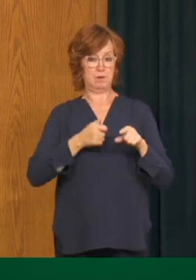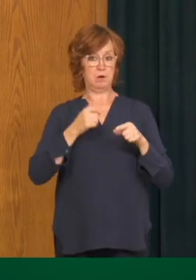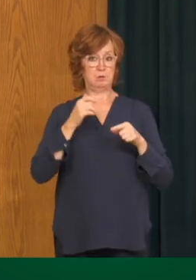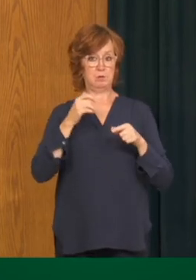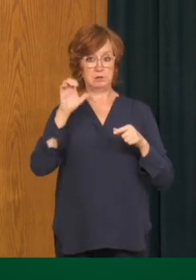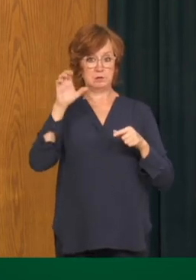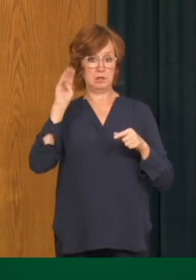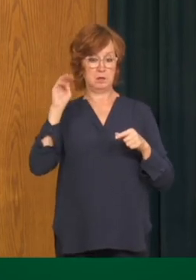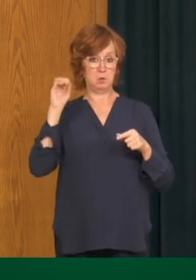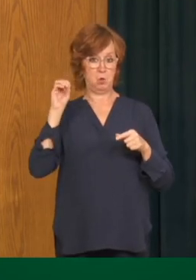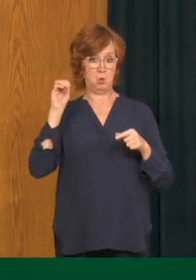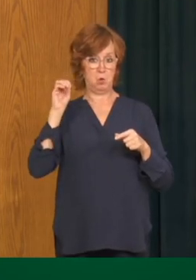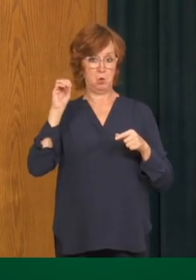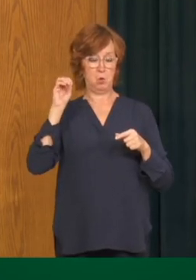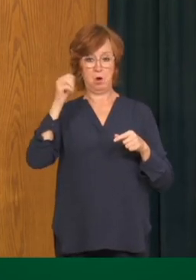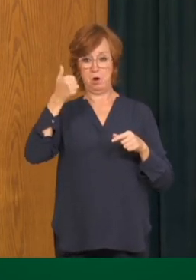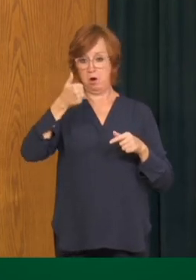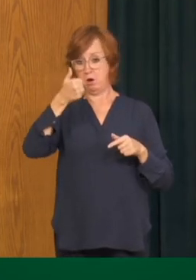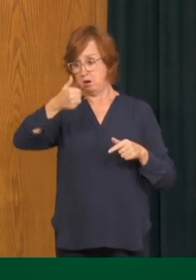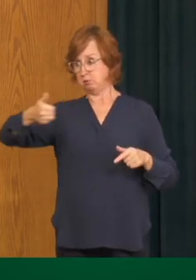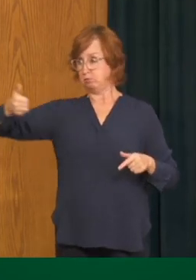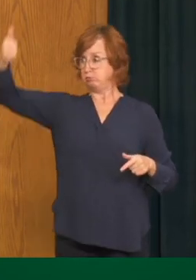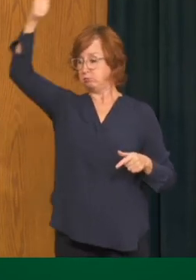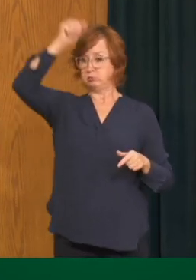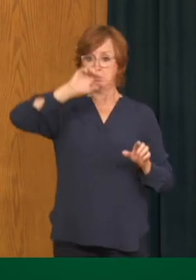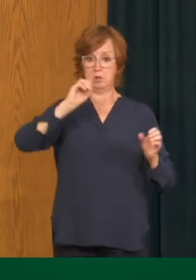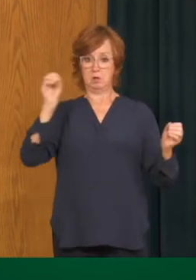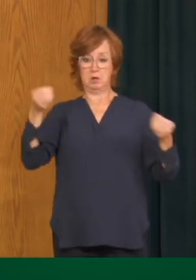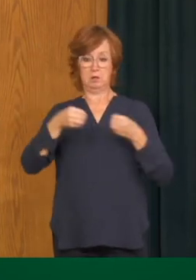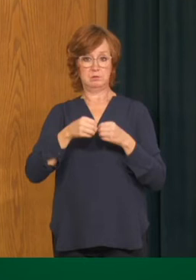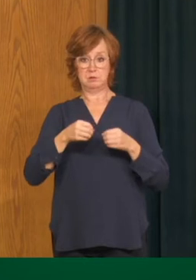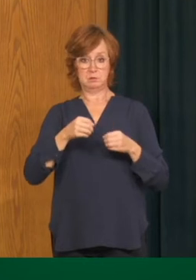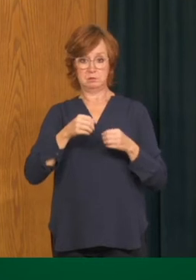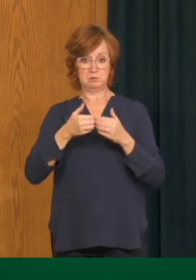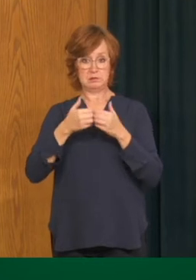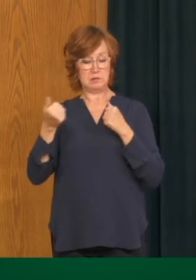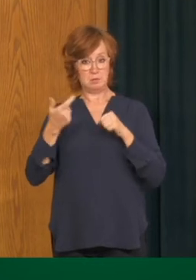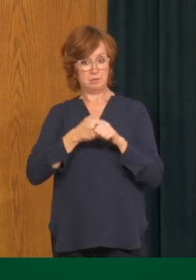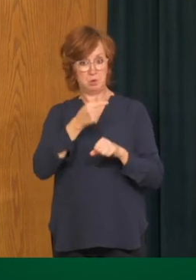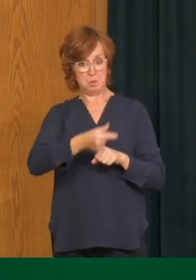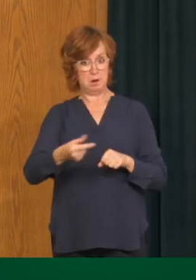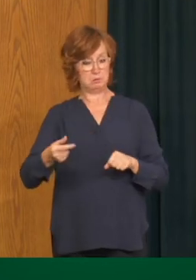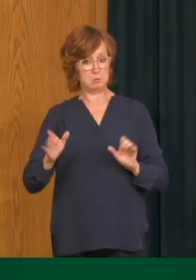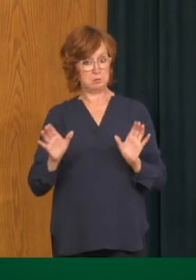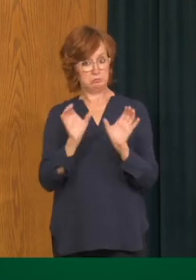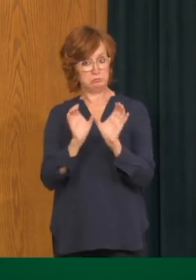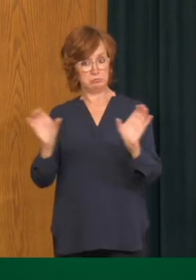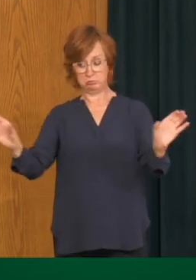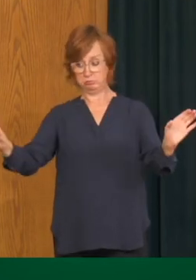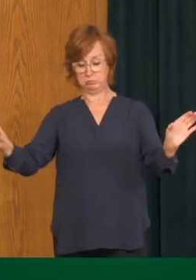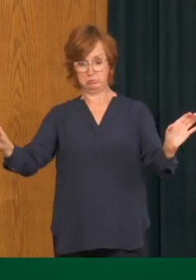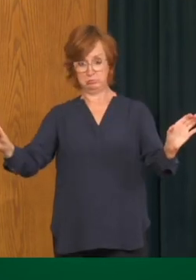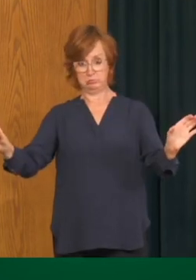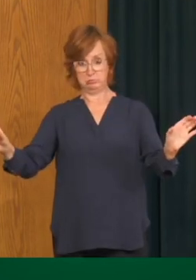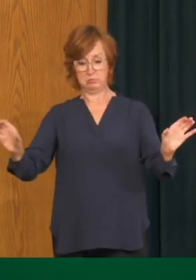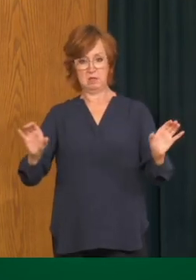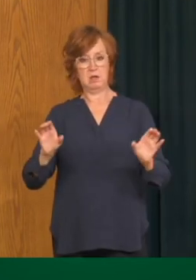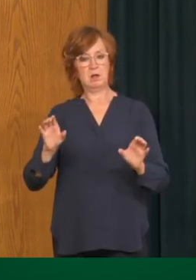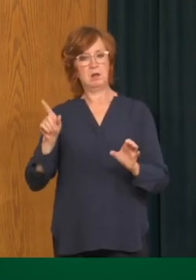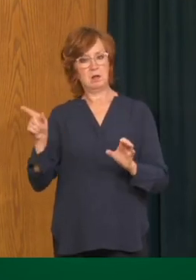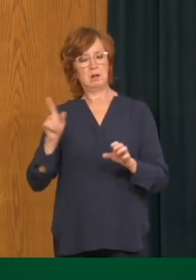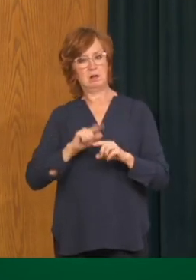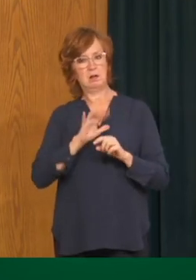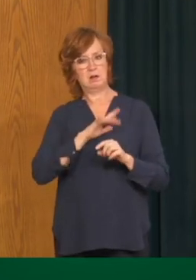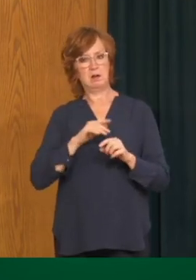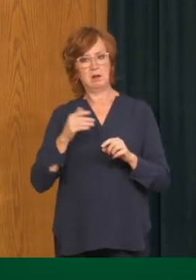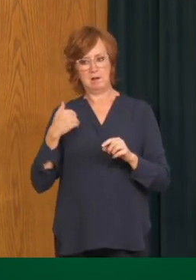Chief Medical Health Officer's office. They are not government orders. However, they do have the full support of the government, and I would say more